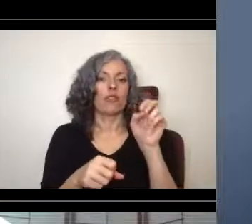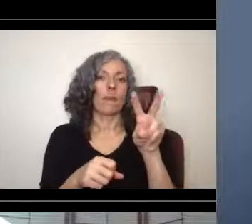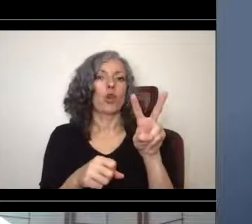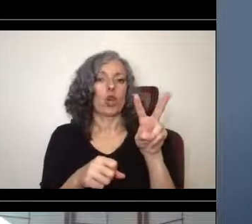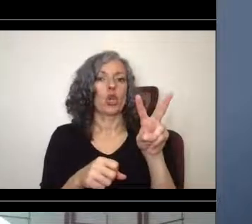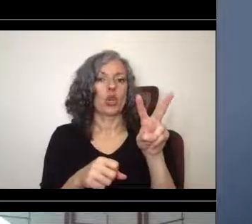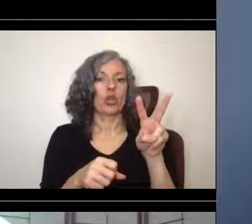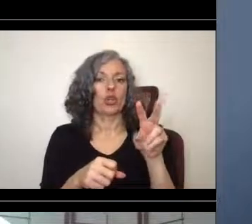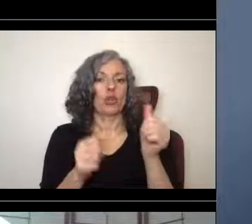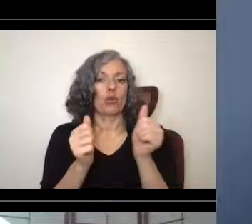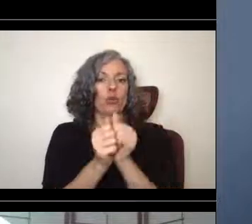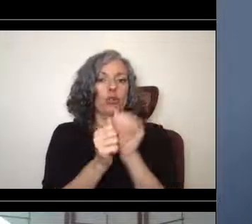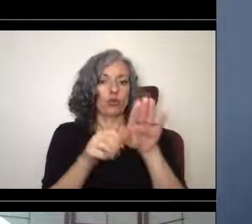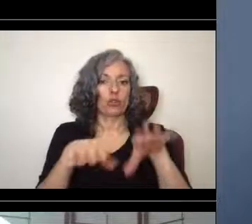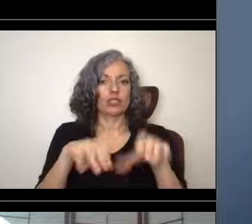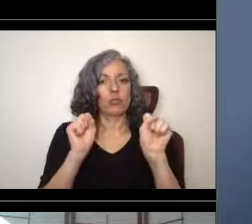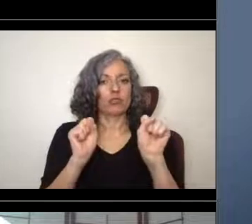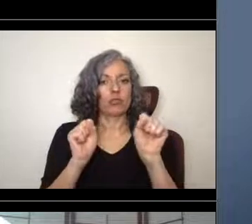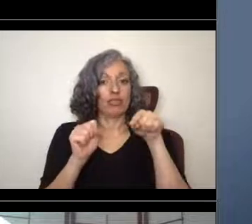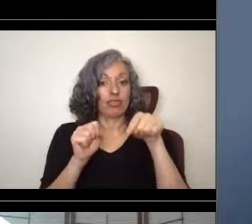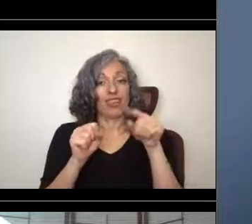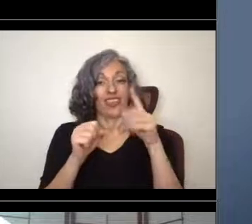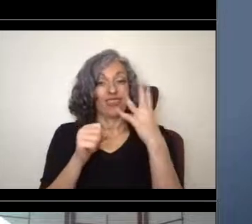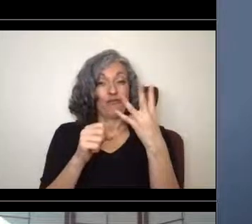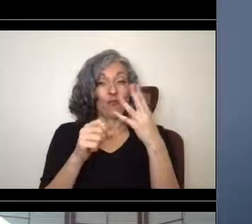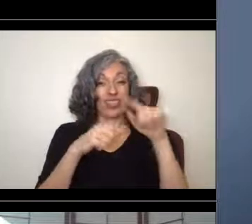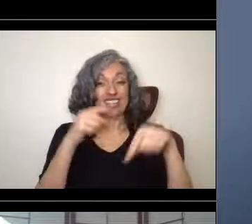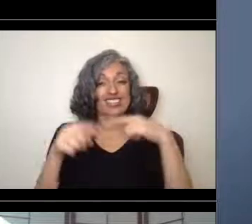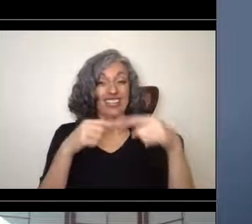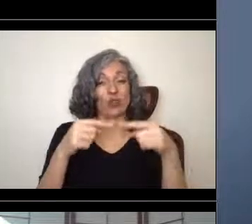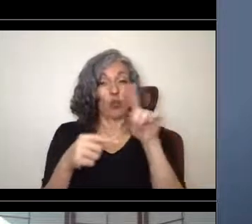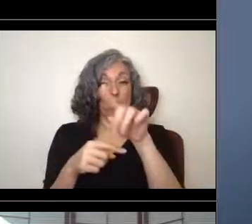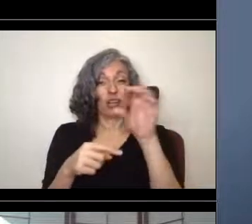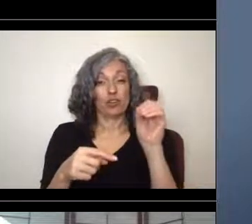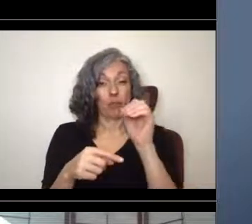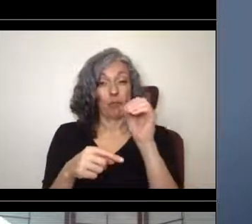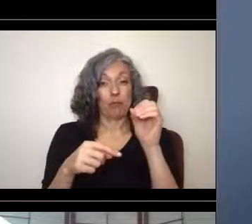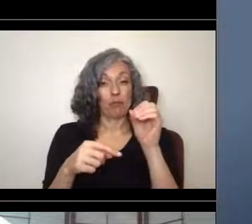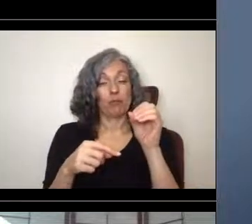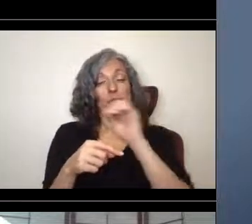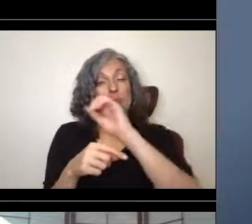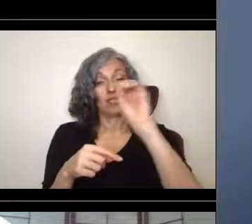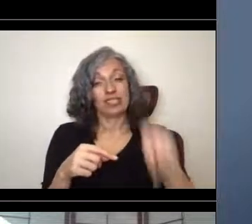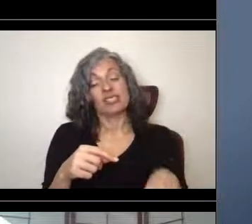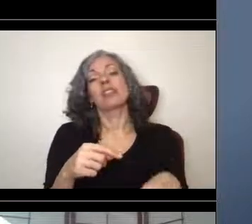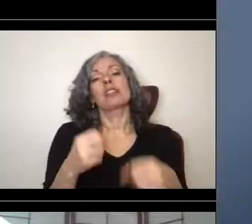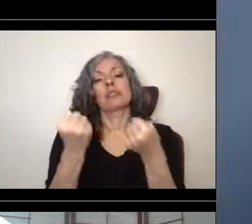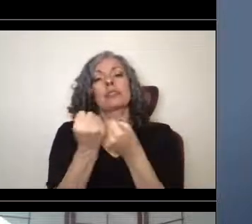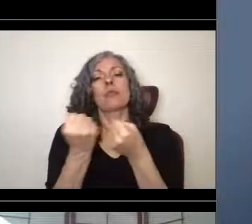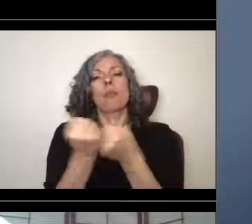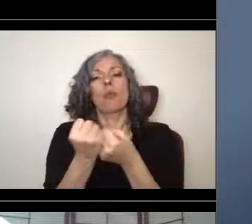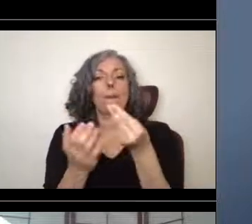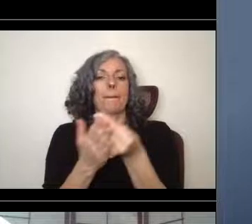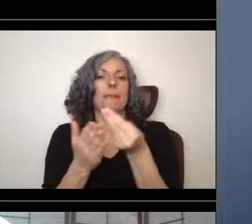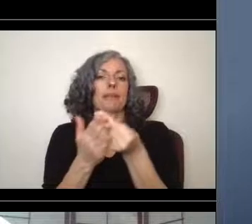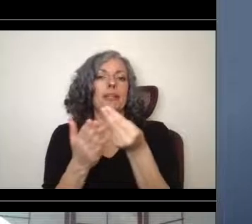your adoption, this will mark the fourth cycle in which 100% funding for eligibility has been obtained